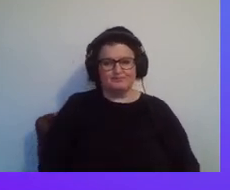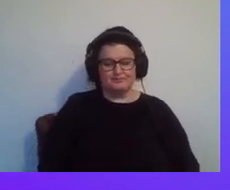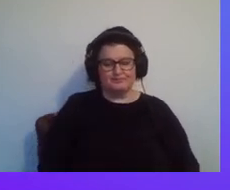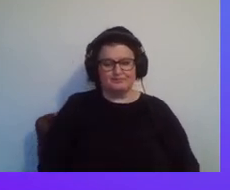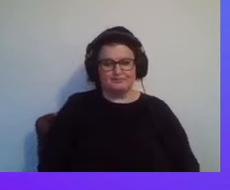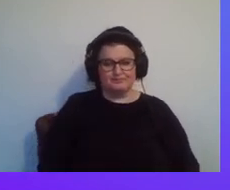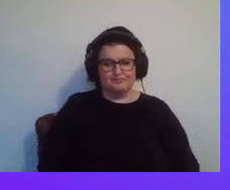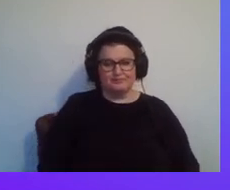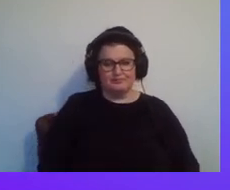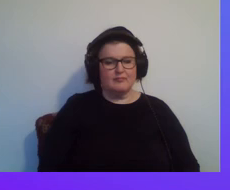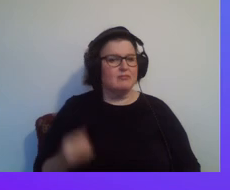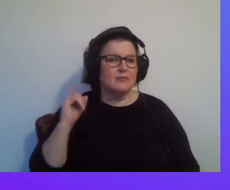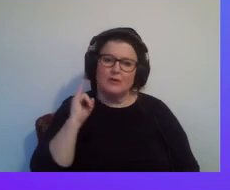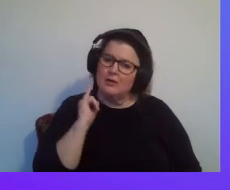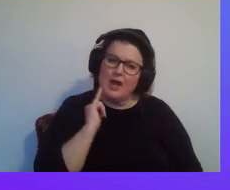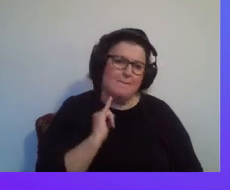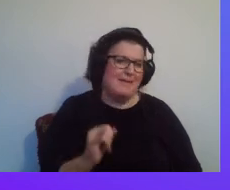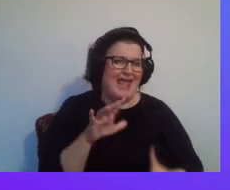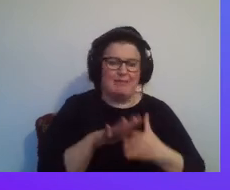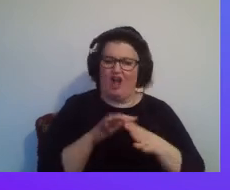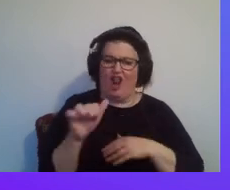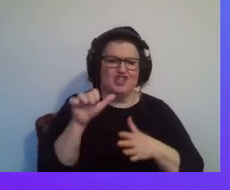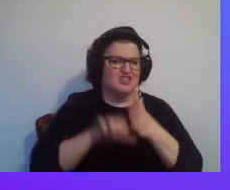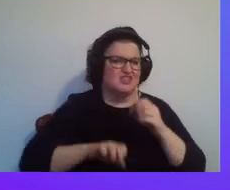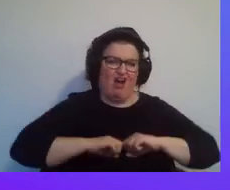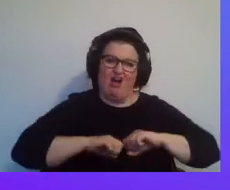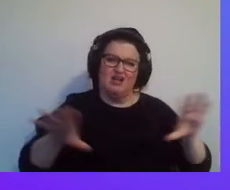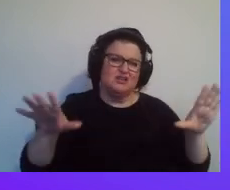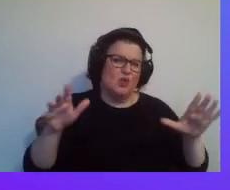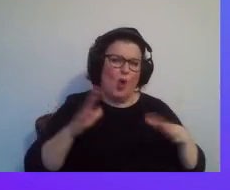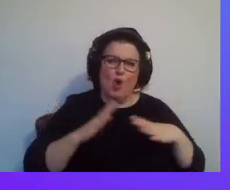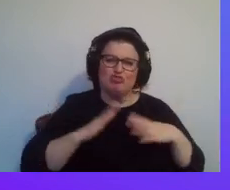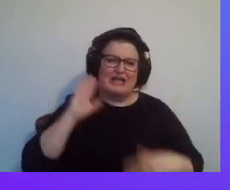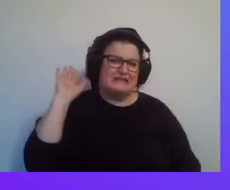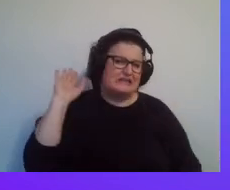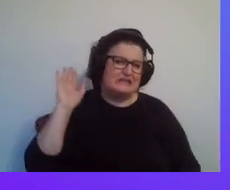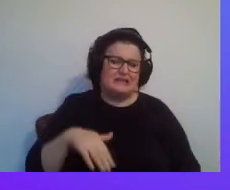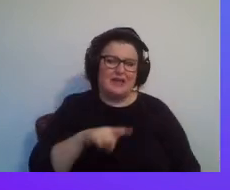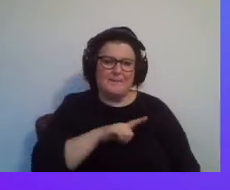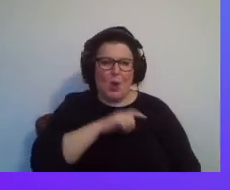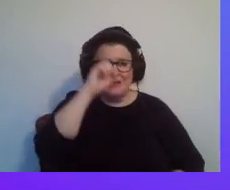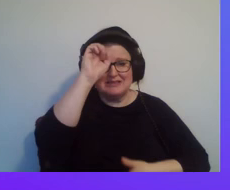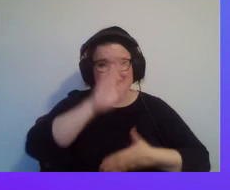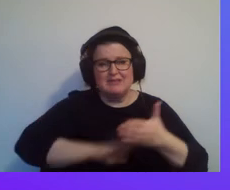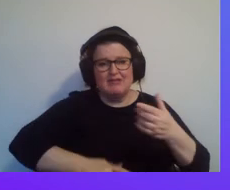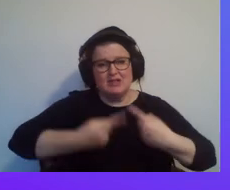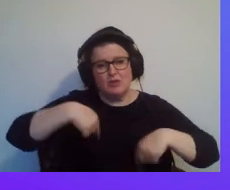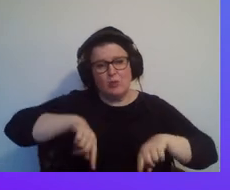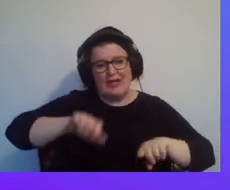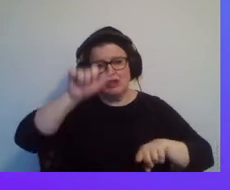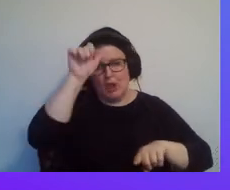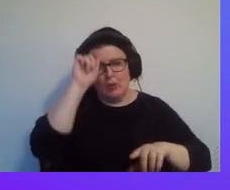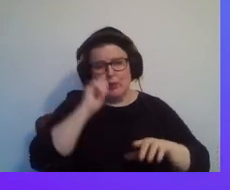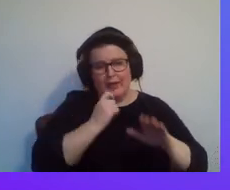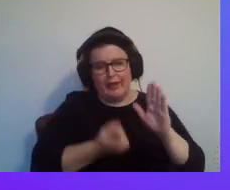the blame culture has already started. We know that. So because experience tells us that will be the case.